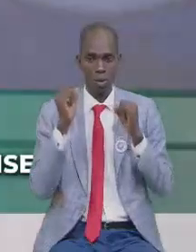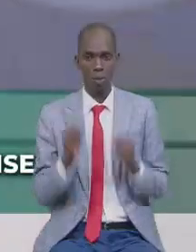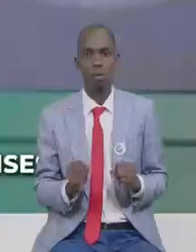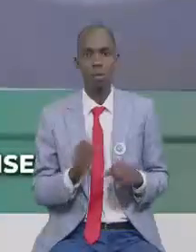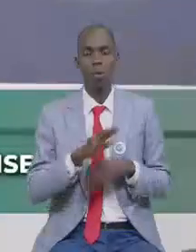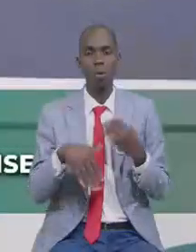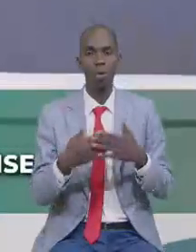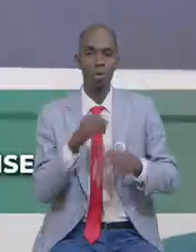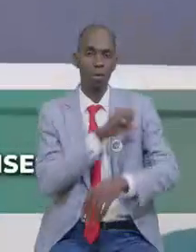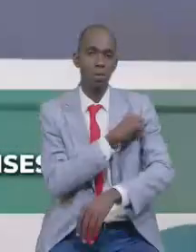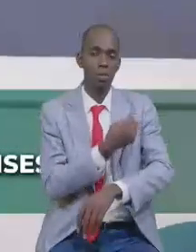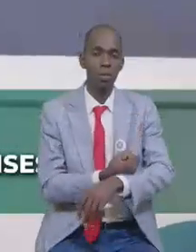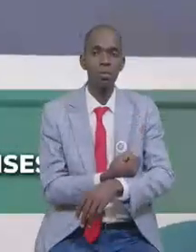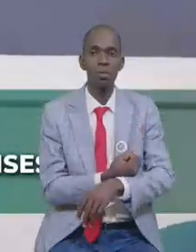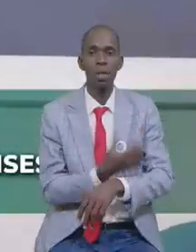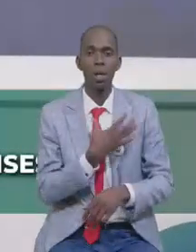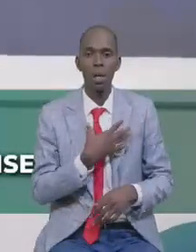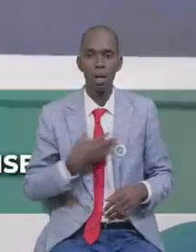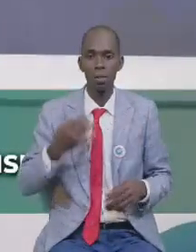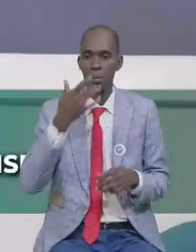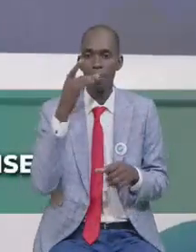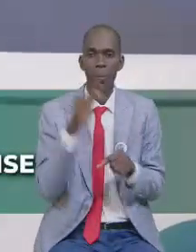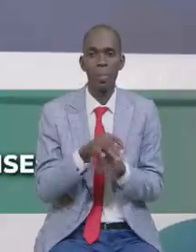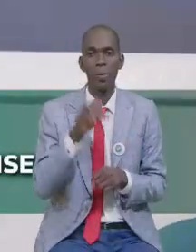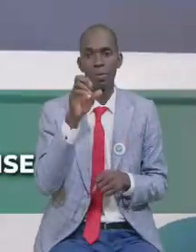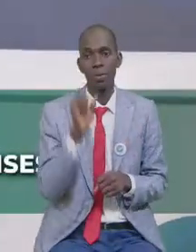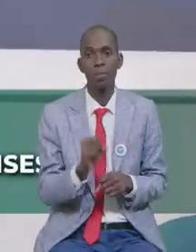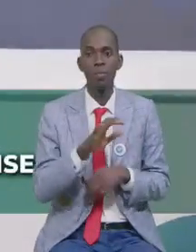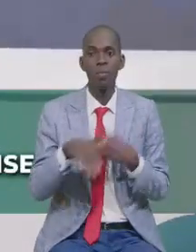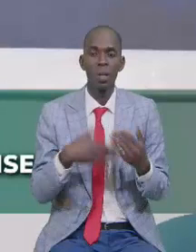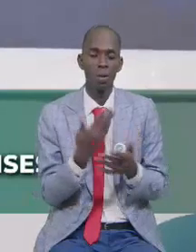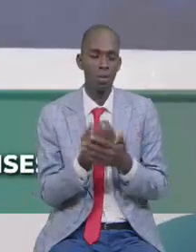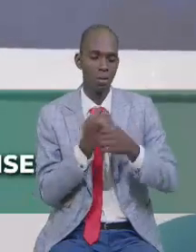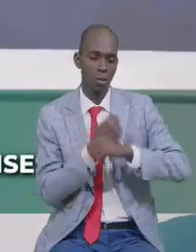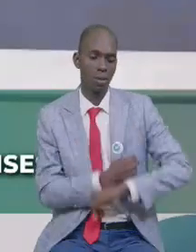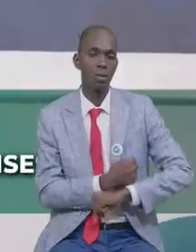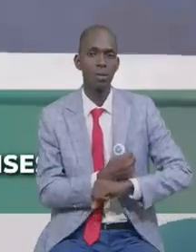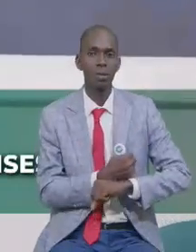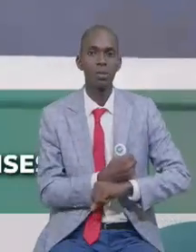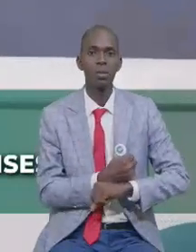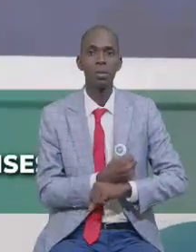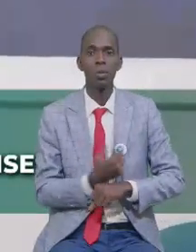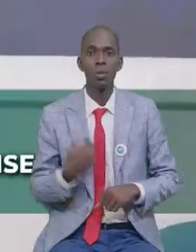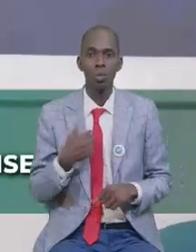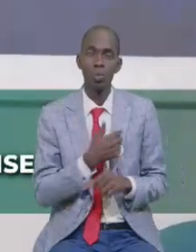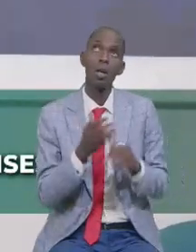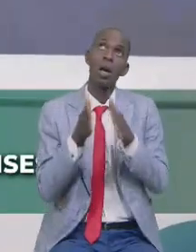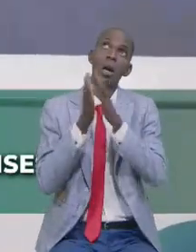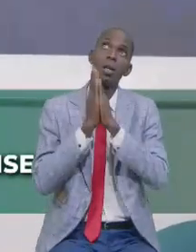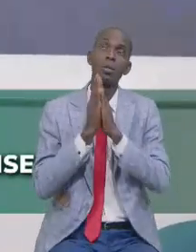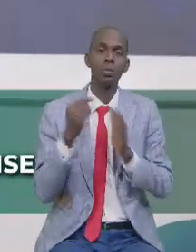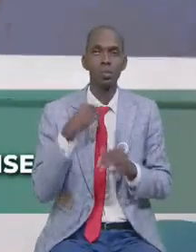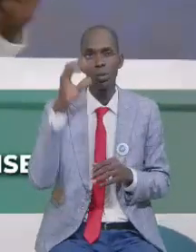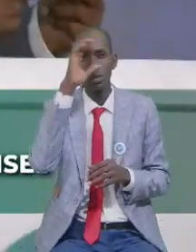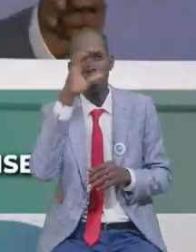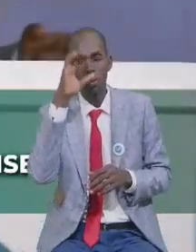strengthening, and promises all secured. We ask, we seek, we knock.